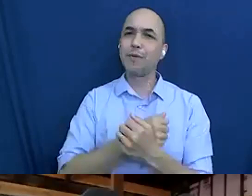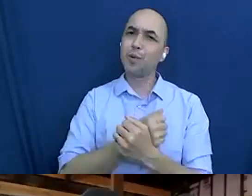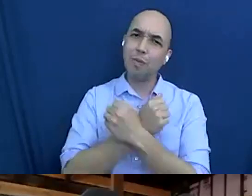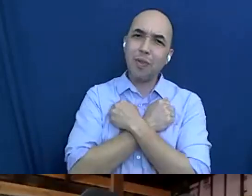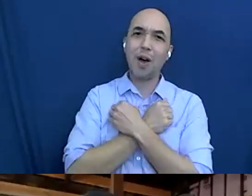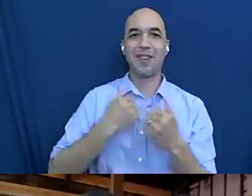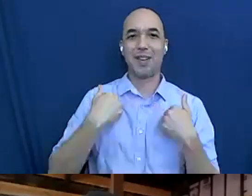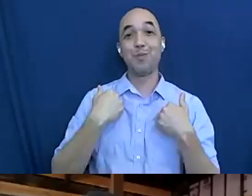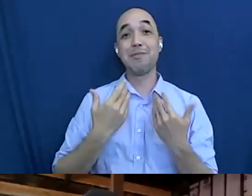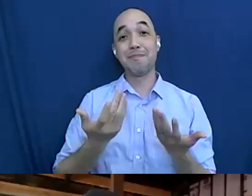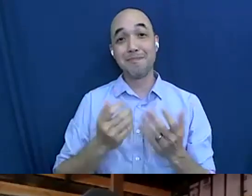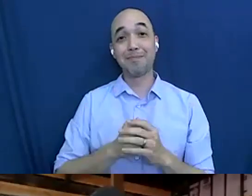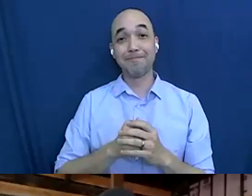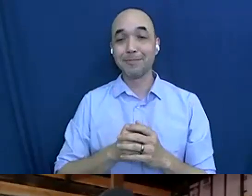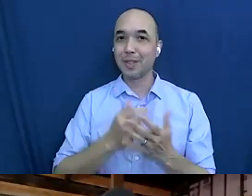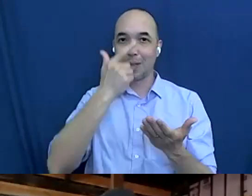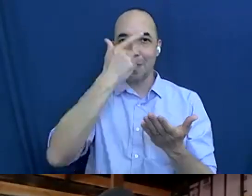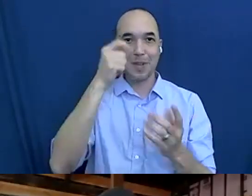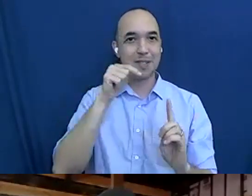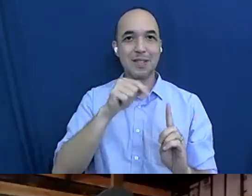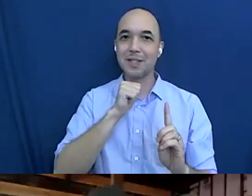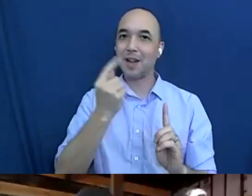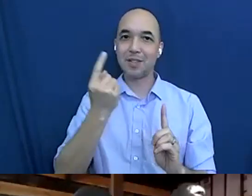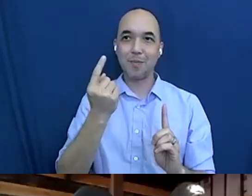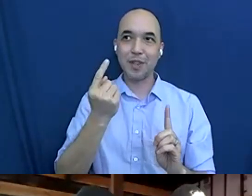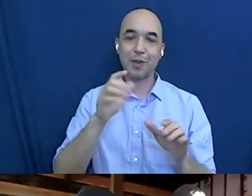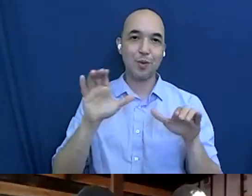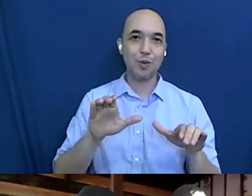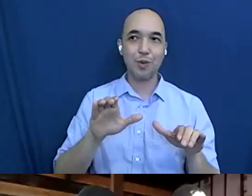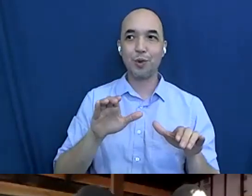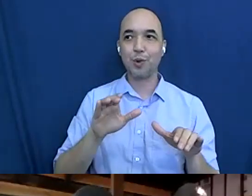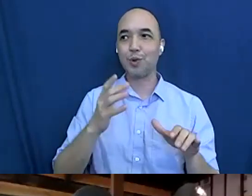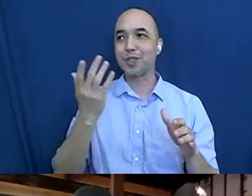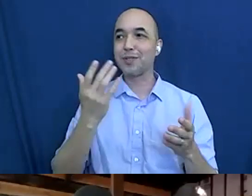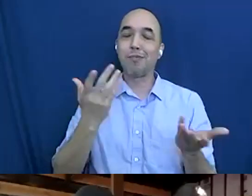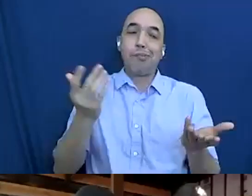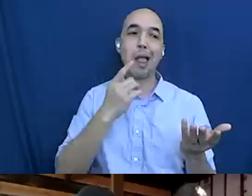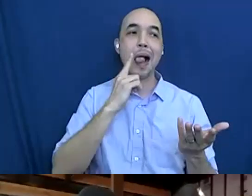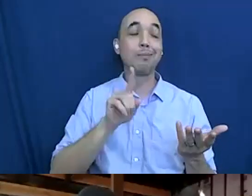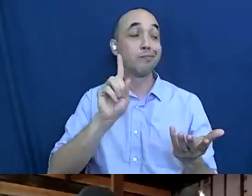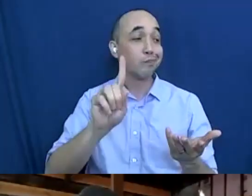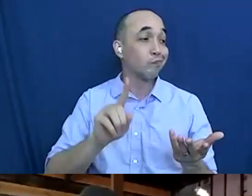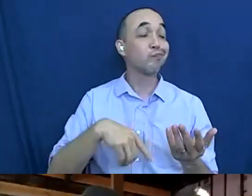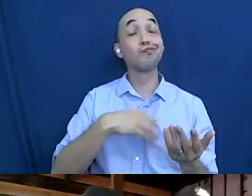animals themselves, because it's not something that you want to get into and then get right out of. a lot of times when people find out